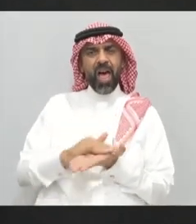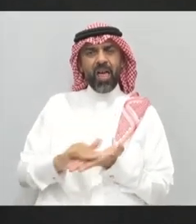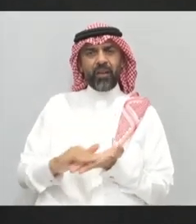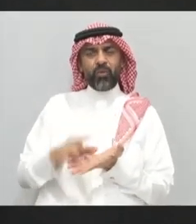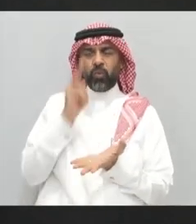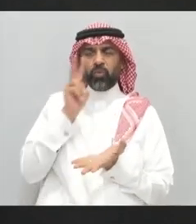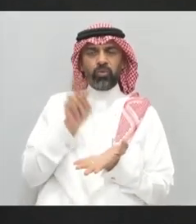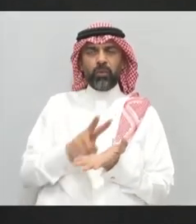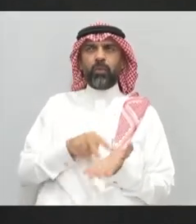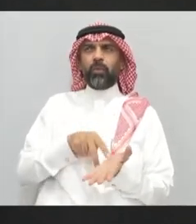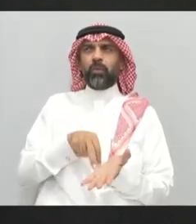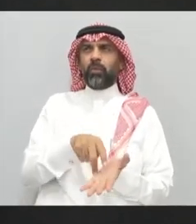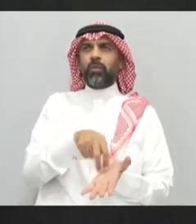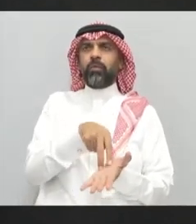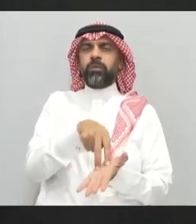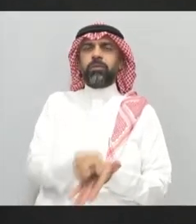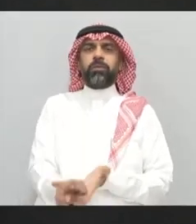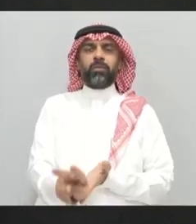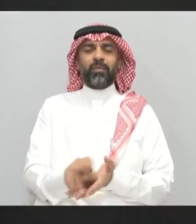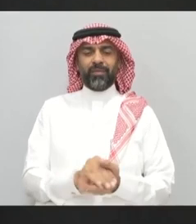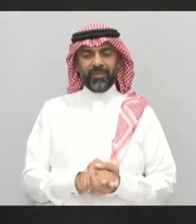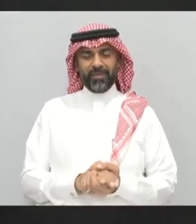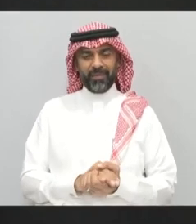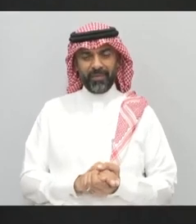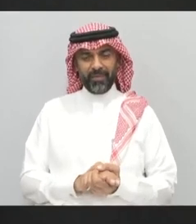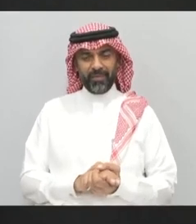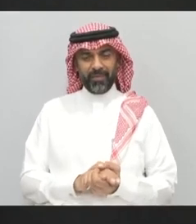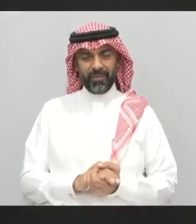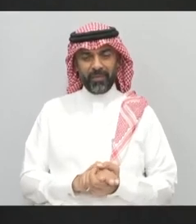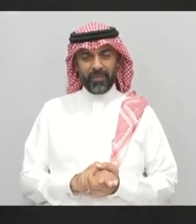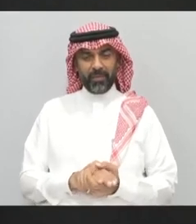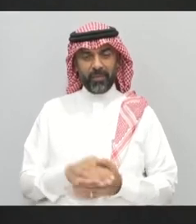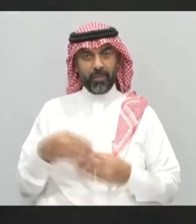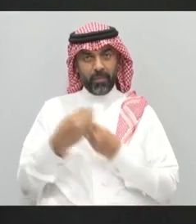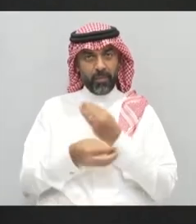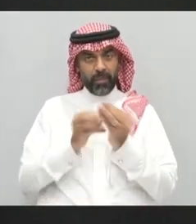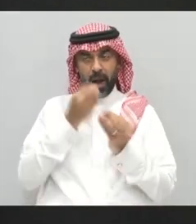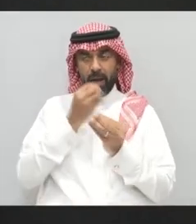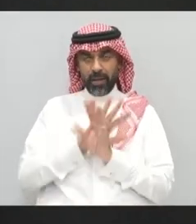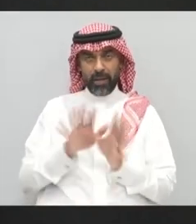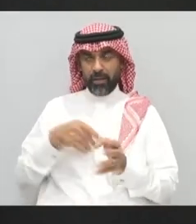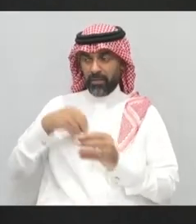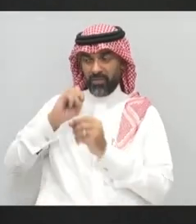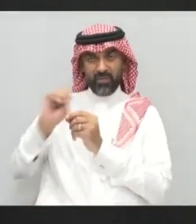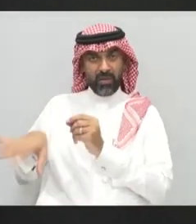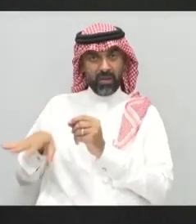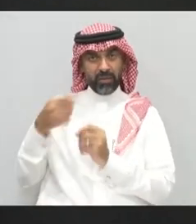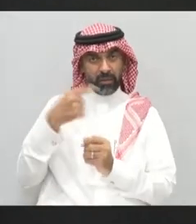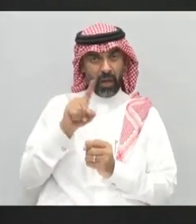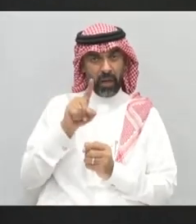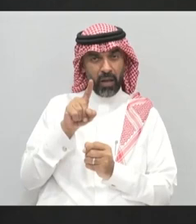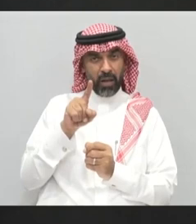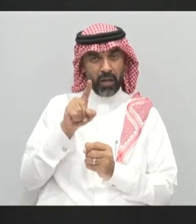here. Yes, is it good to throw a banana when you finish, when you eat